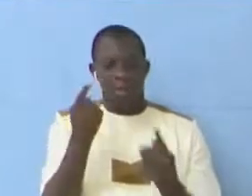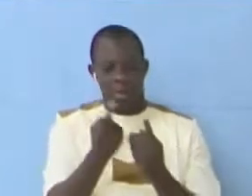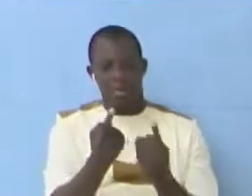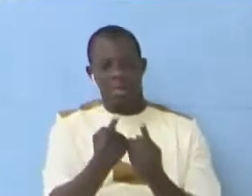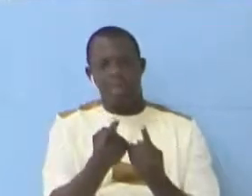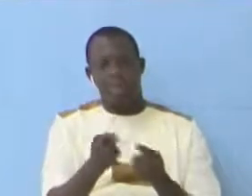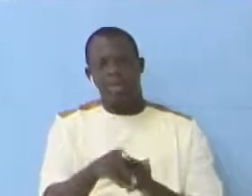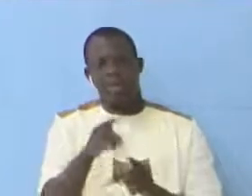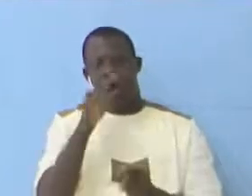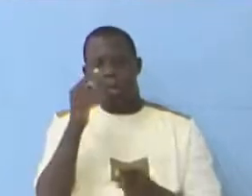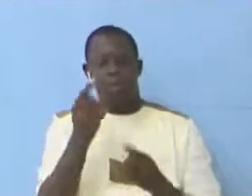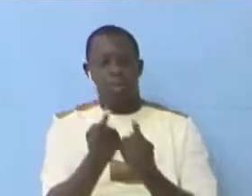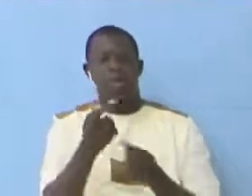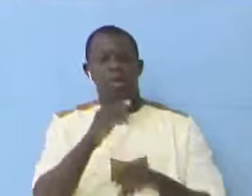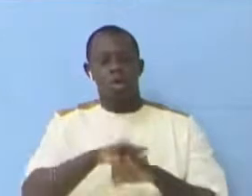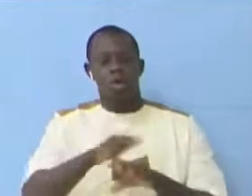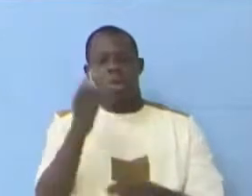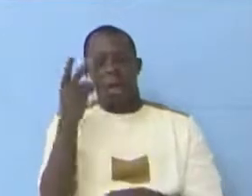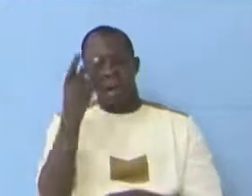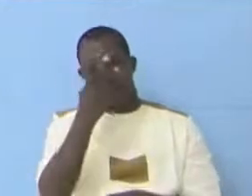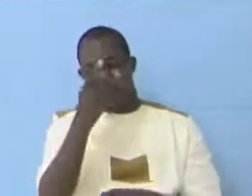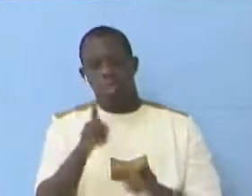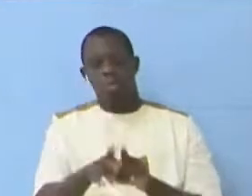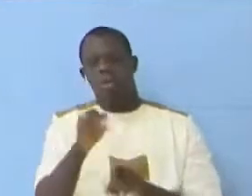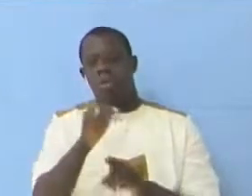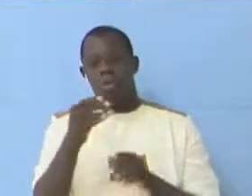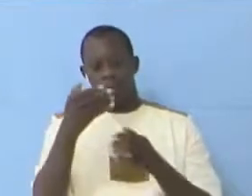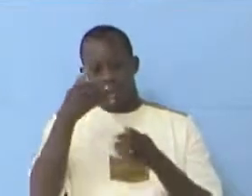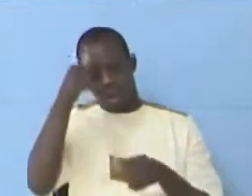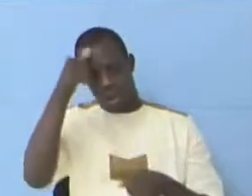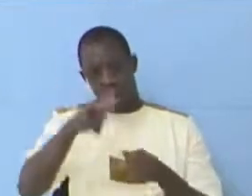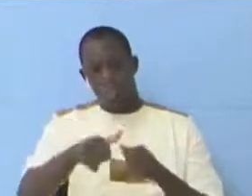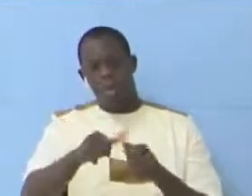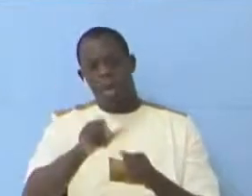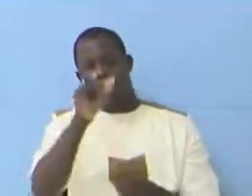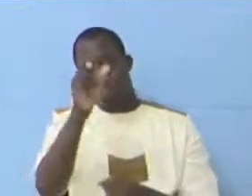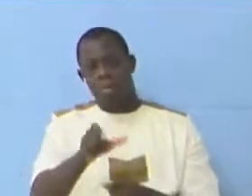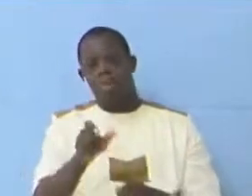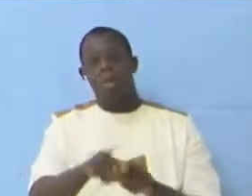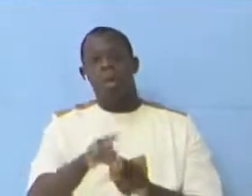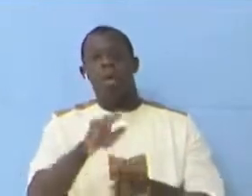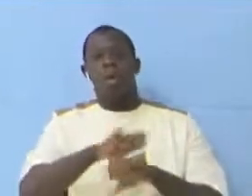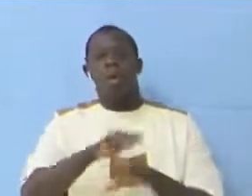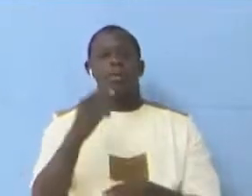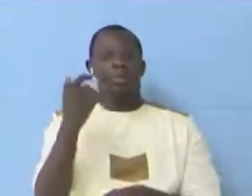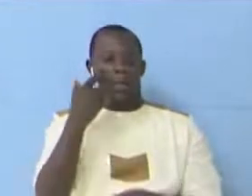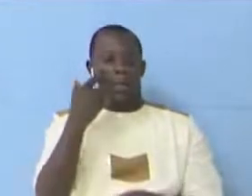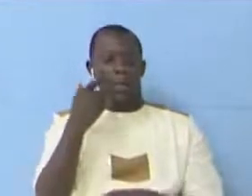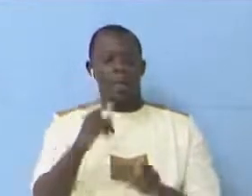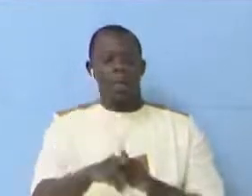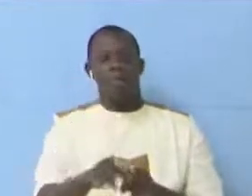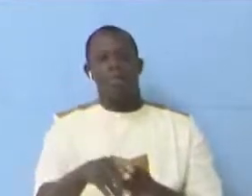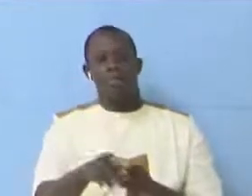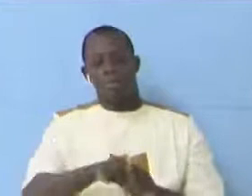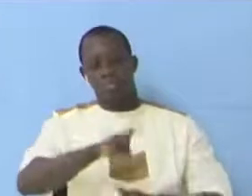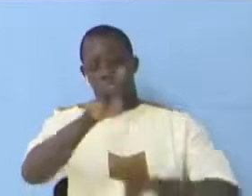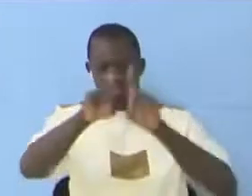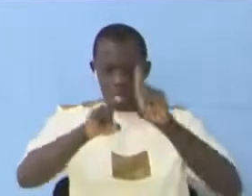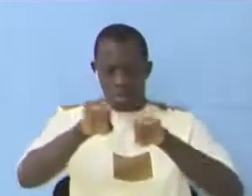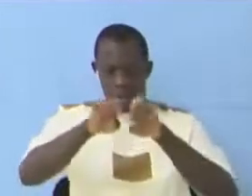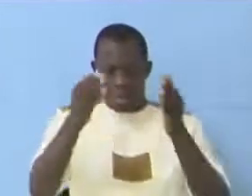recognized him. When he came before, was it the day I was interviewed by the panel, I saw him enter, then I knew it was him.